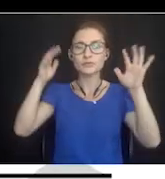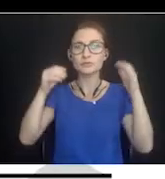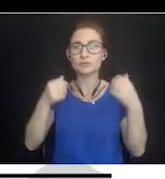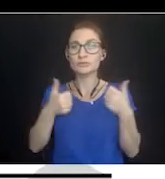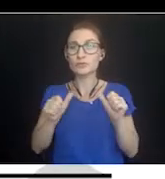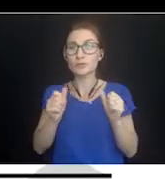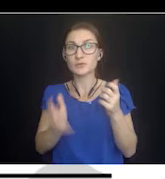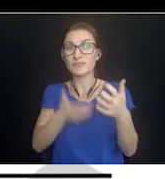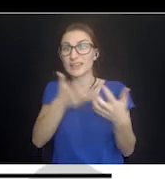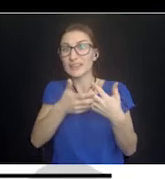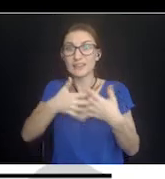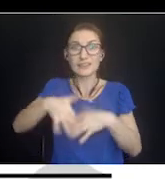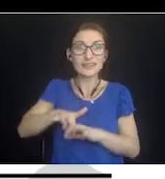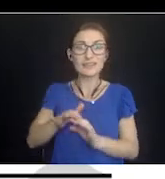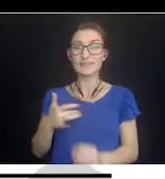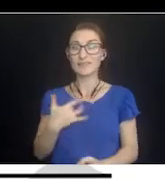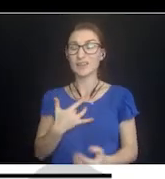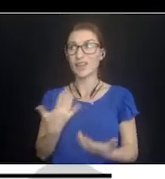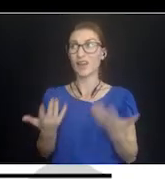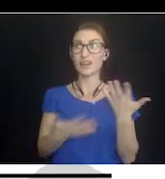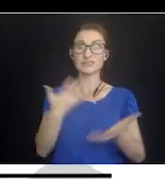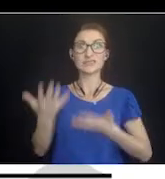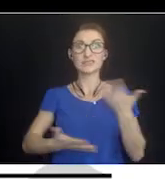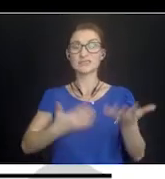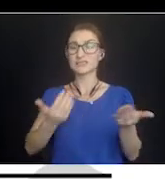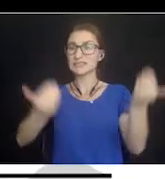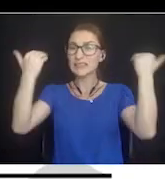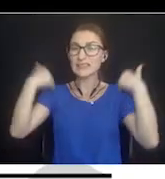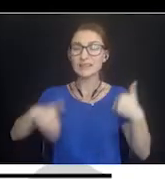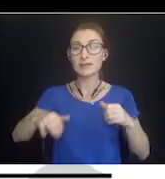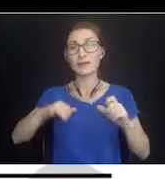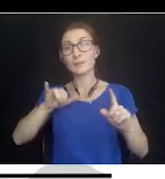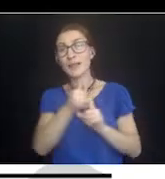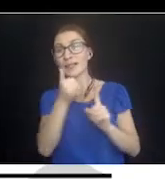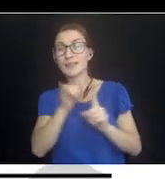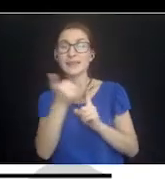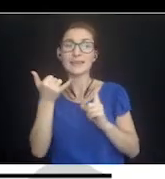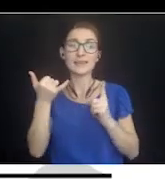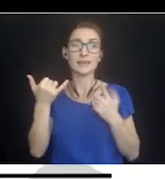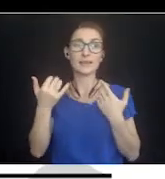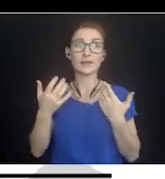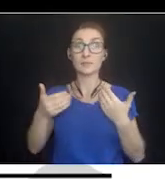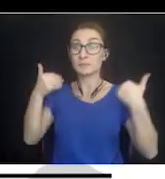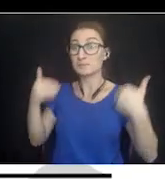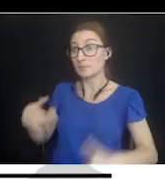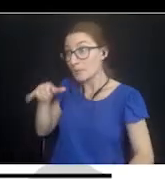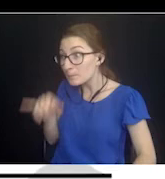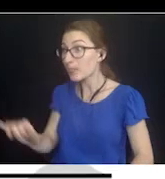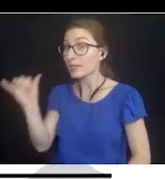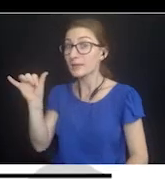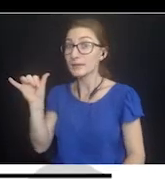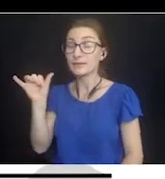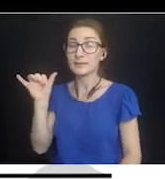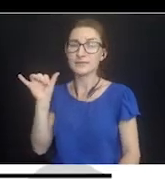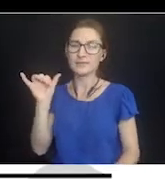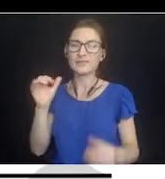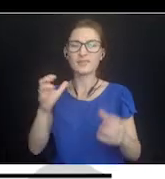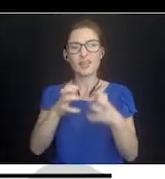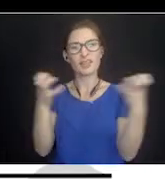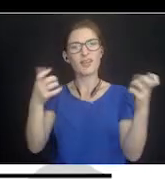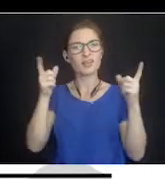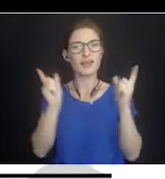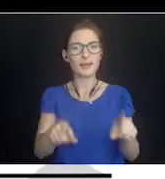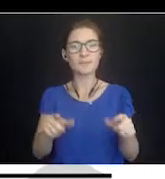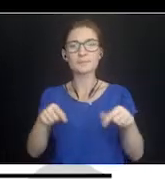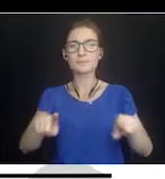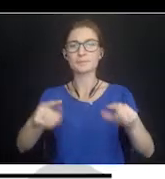adolescence, where children are anxious. They're competing to fit in. No one feels like they really fit in. People are either bullied